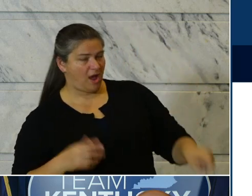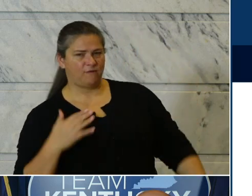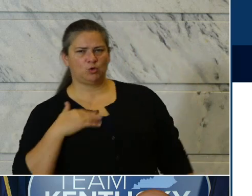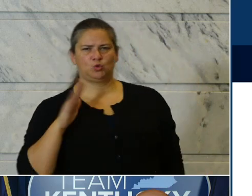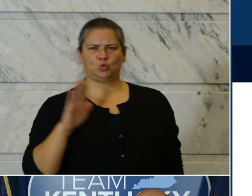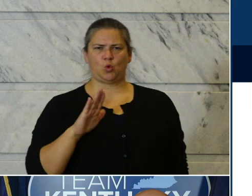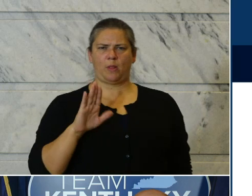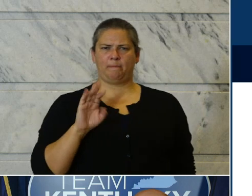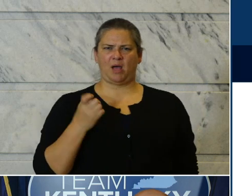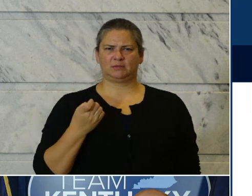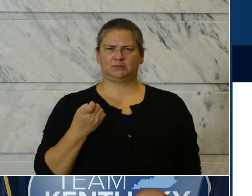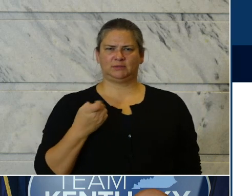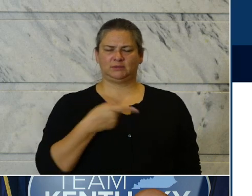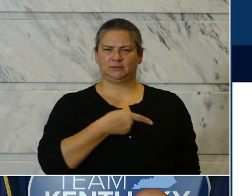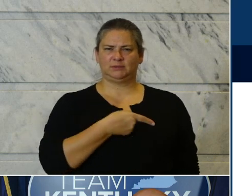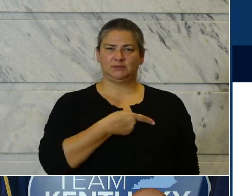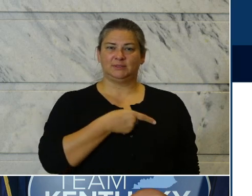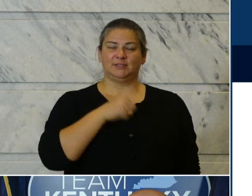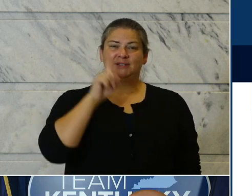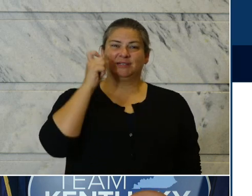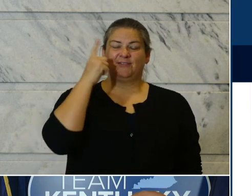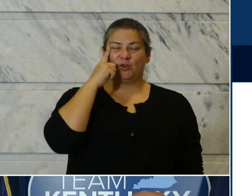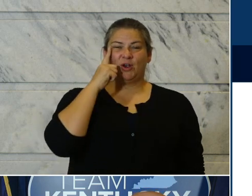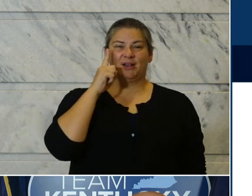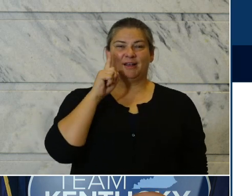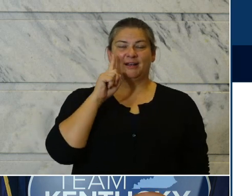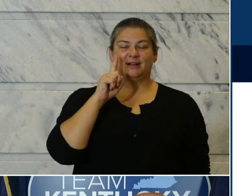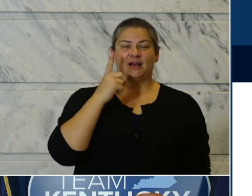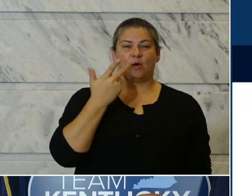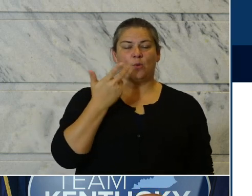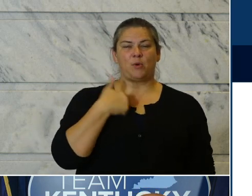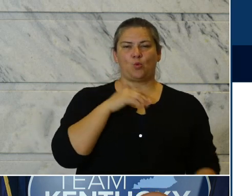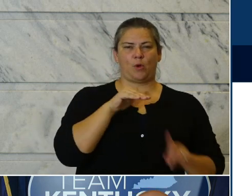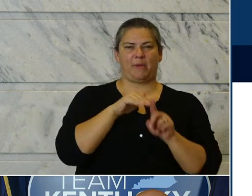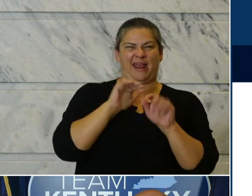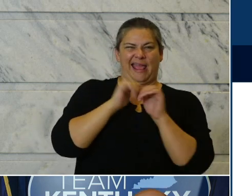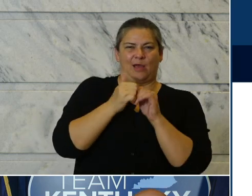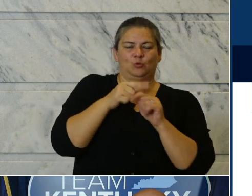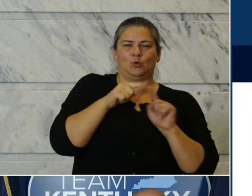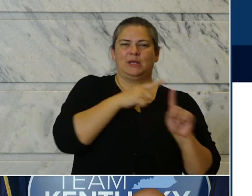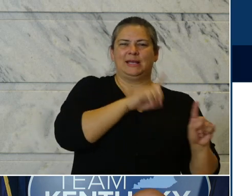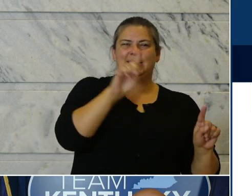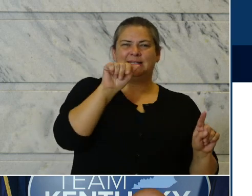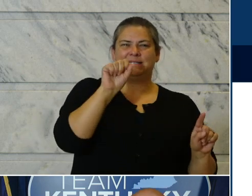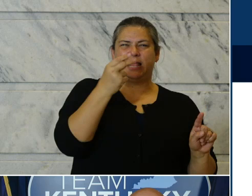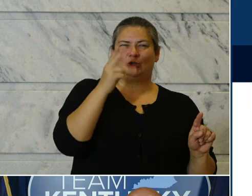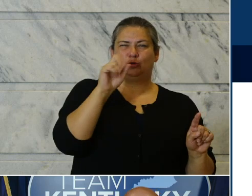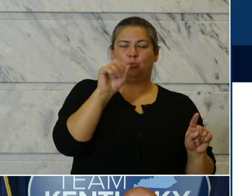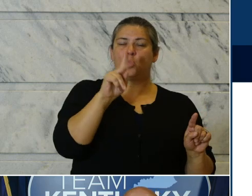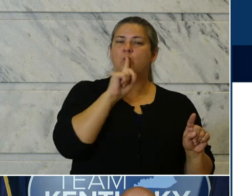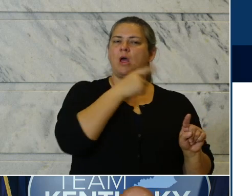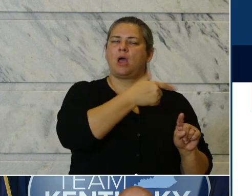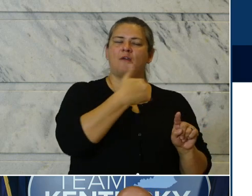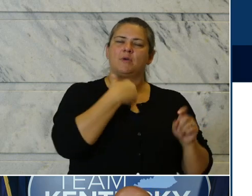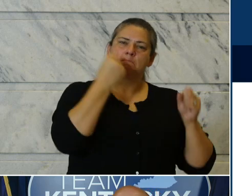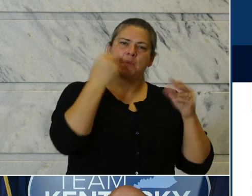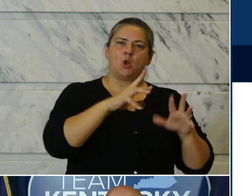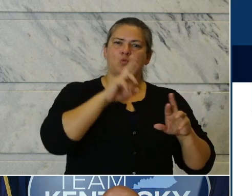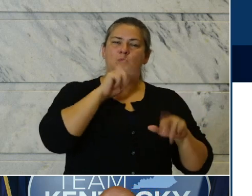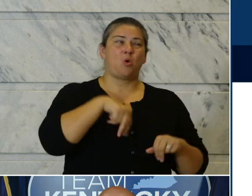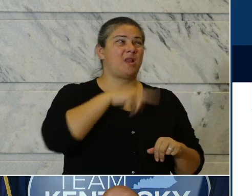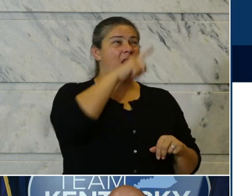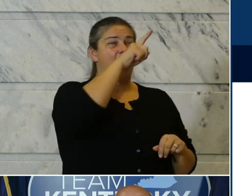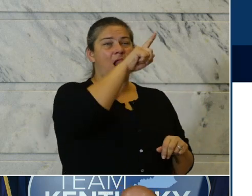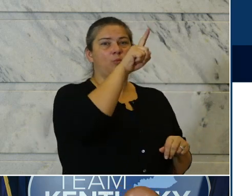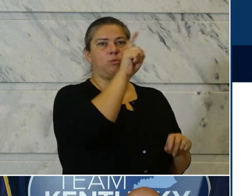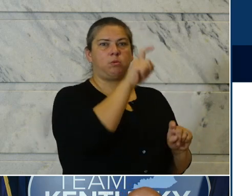going to zoom in on that because the governor asked me to remind you how to get to the school dashboard. There's a lot of reports there. And for most of you, you're not going to care if you live